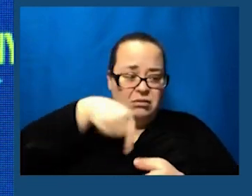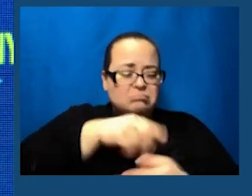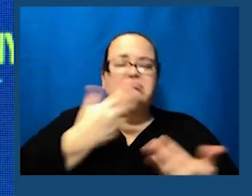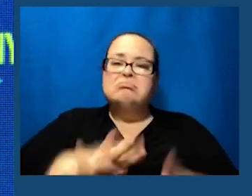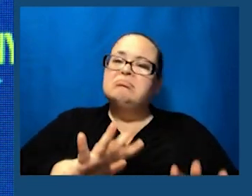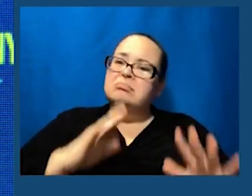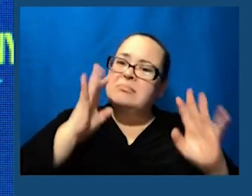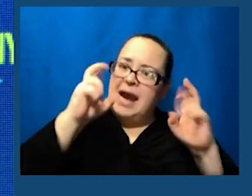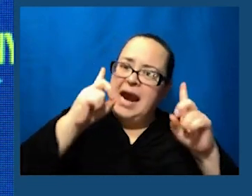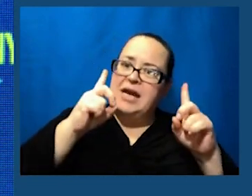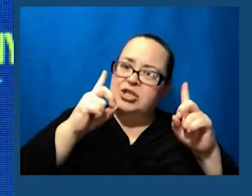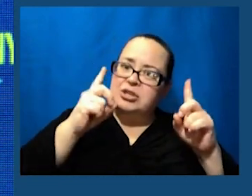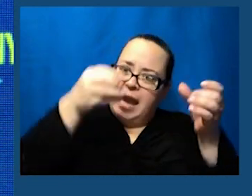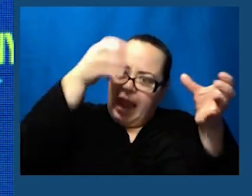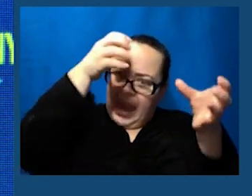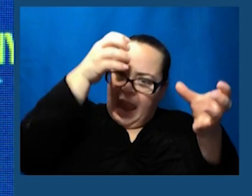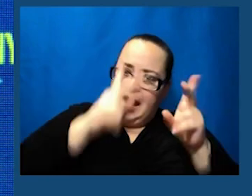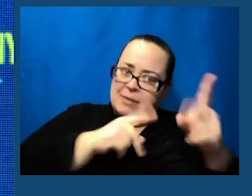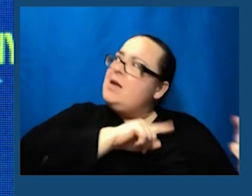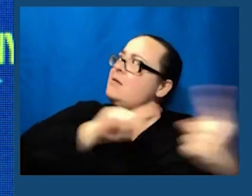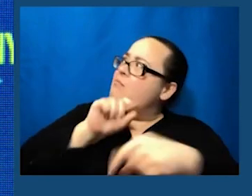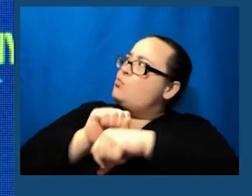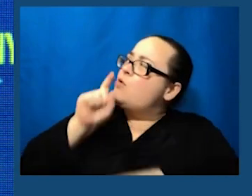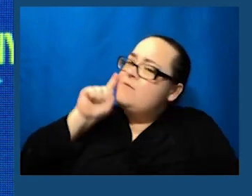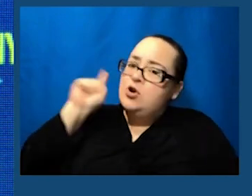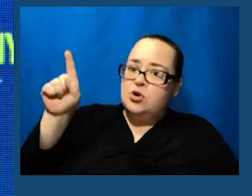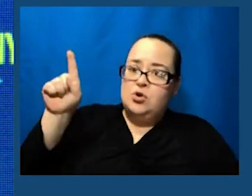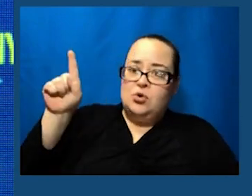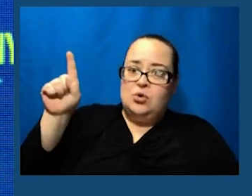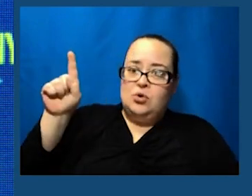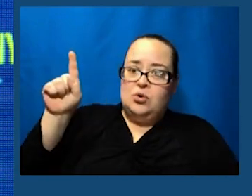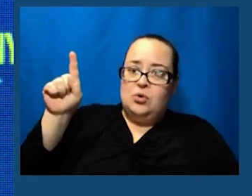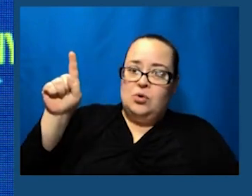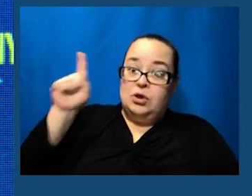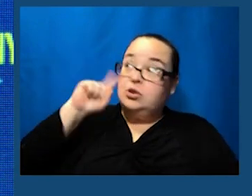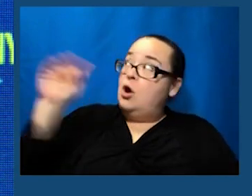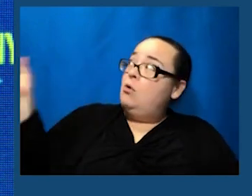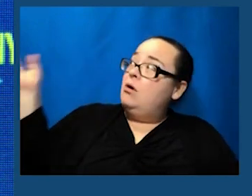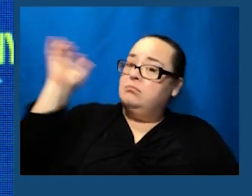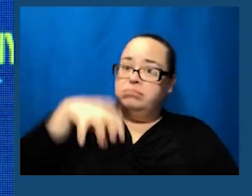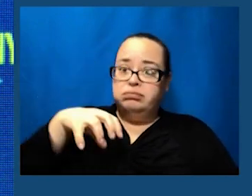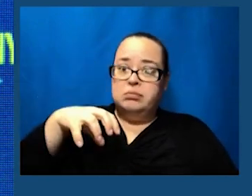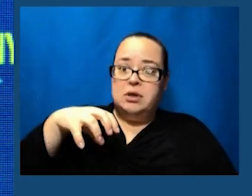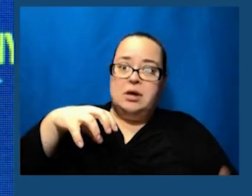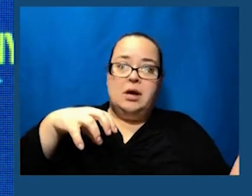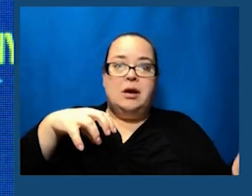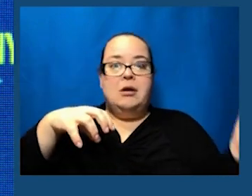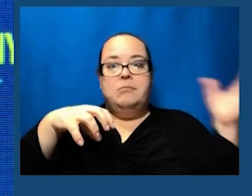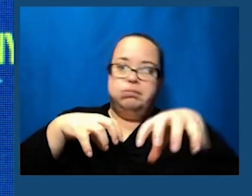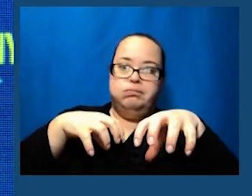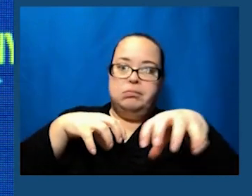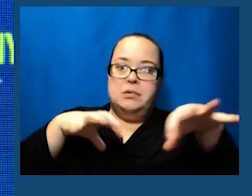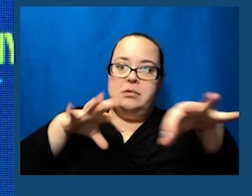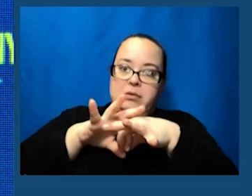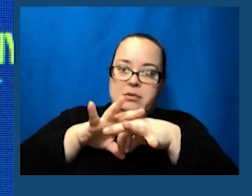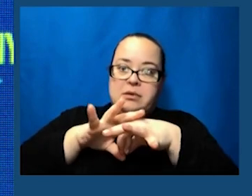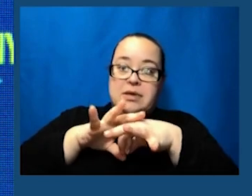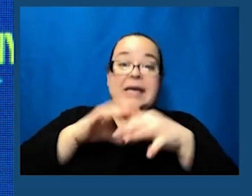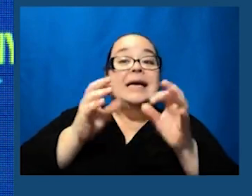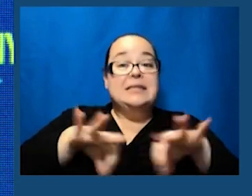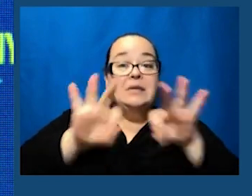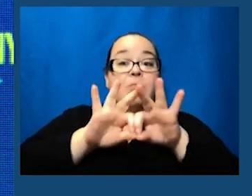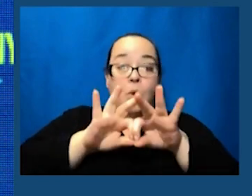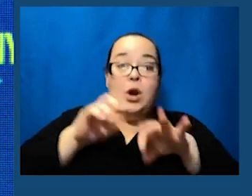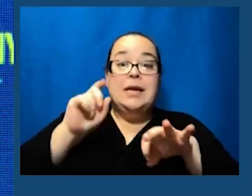into SUNY Poly gives them a new lease on life, but also serves an important need that we have, which is providing the workforce.